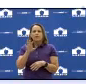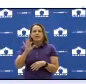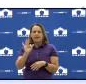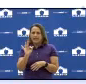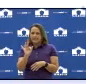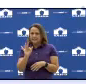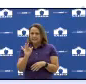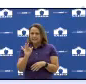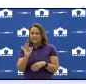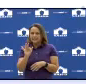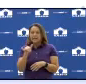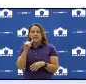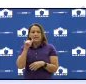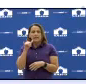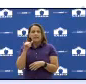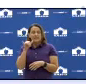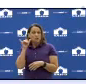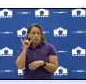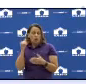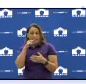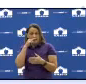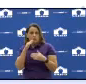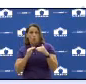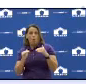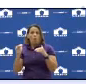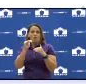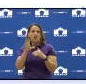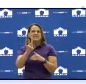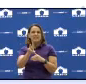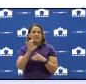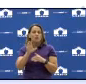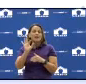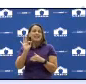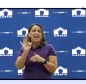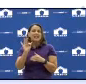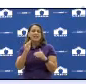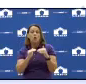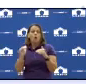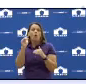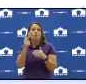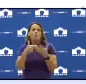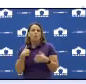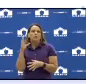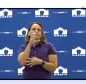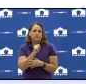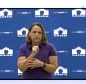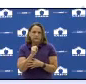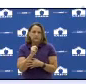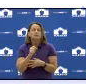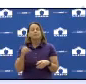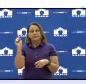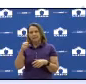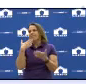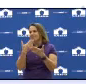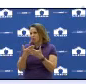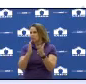719 as of yesterday students over our enrollment projection. That means, yes, thank